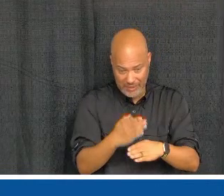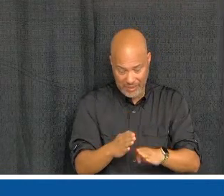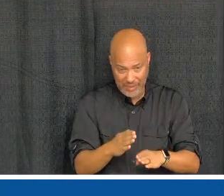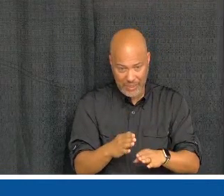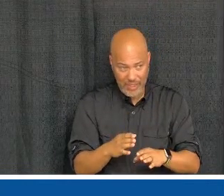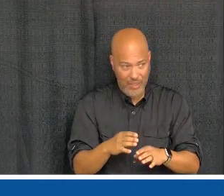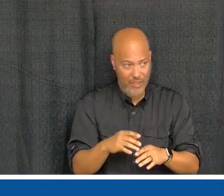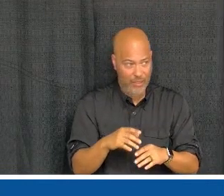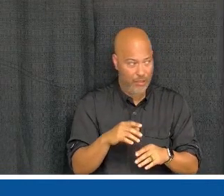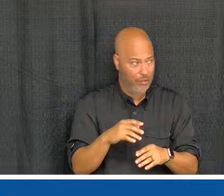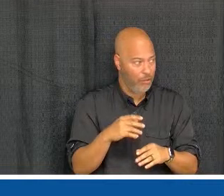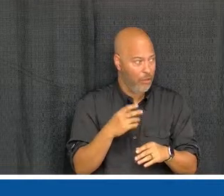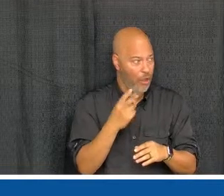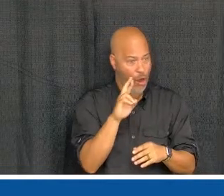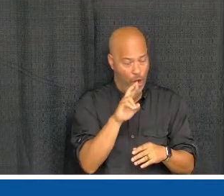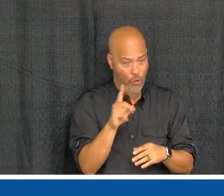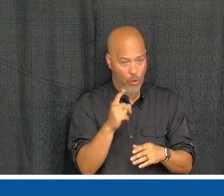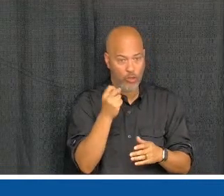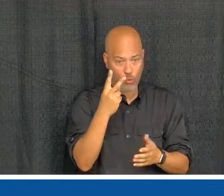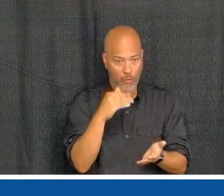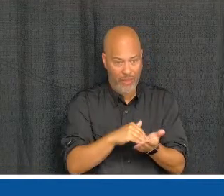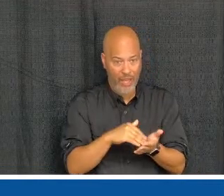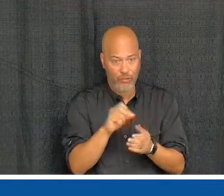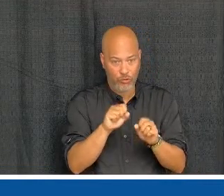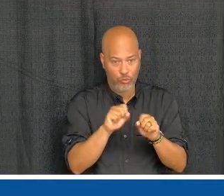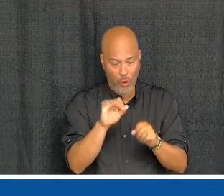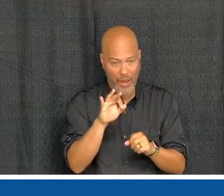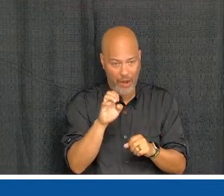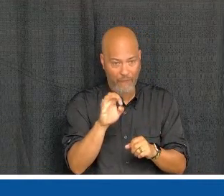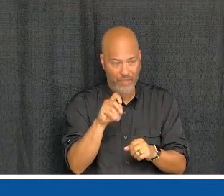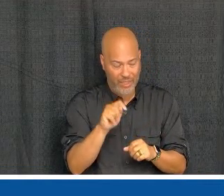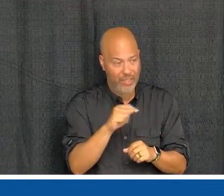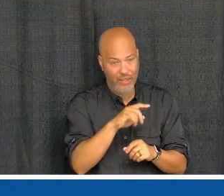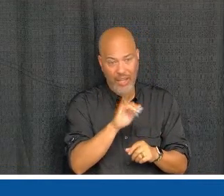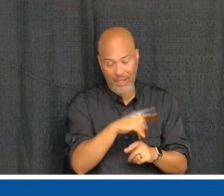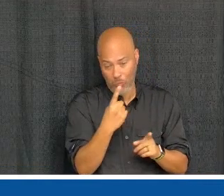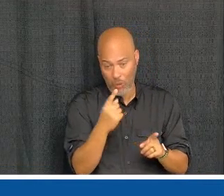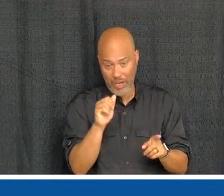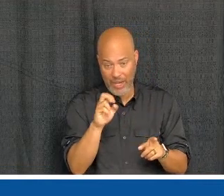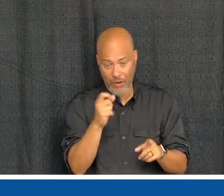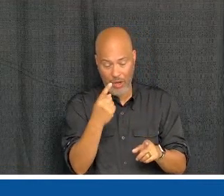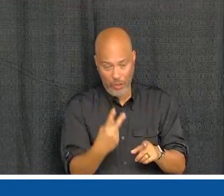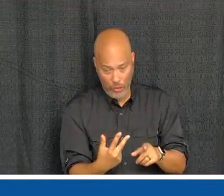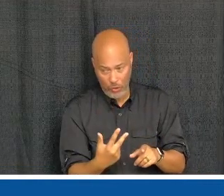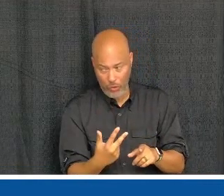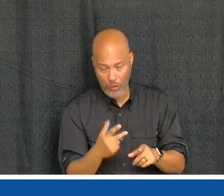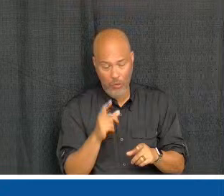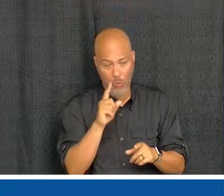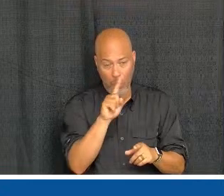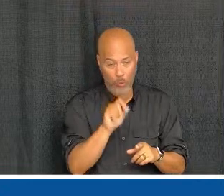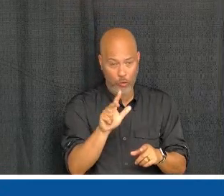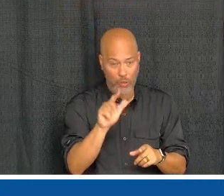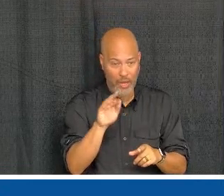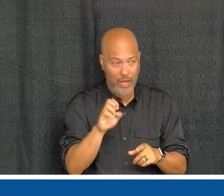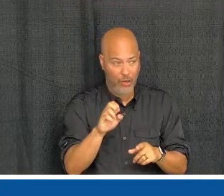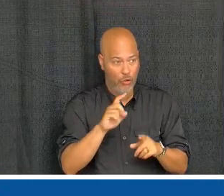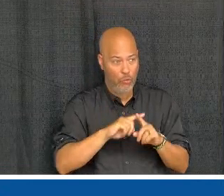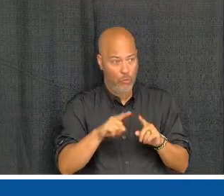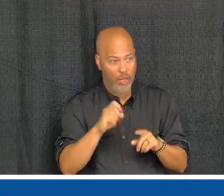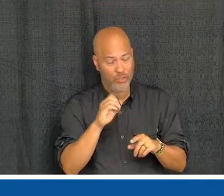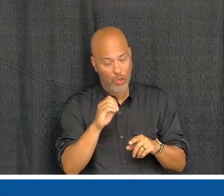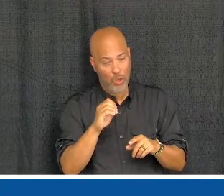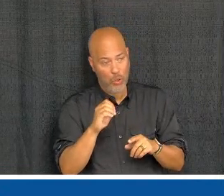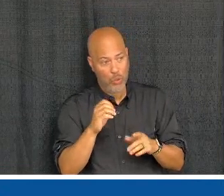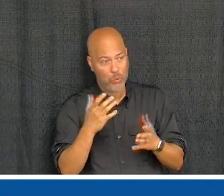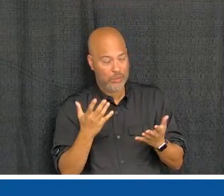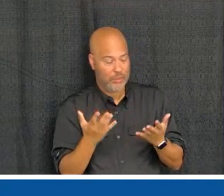go down to 12,000 square feet, and it is actually an acre and a third. But the lots out here you see are all acre plus lots.